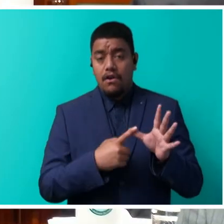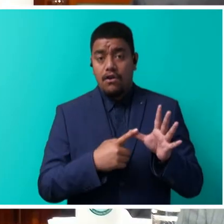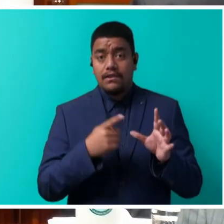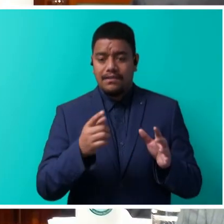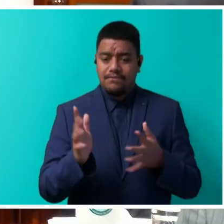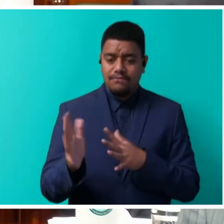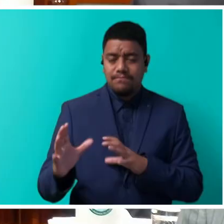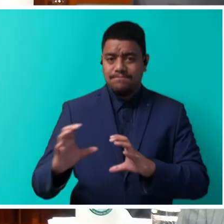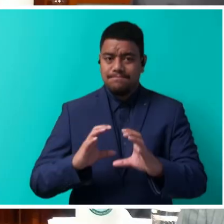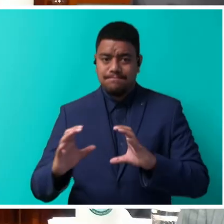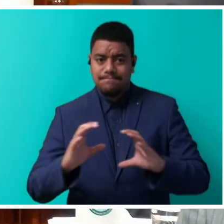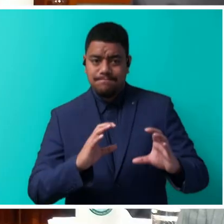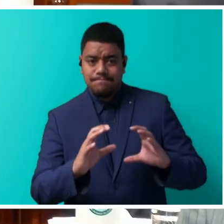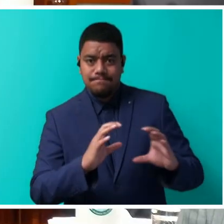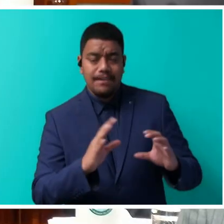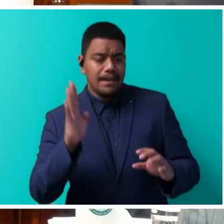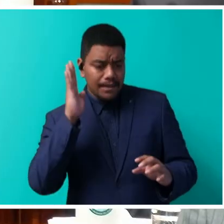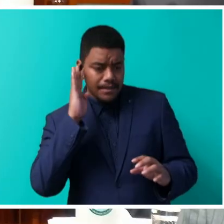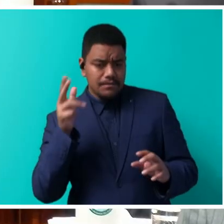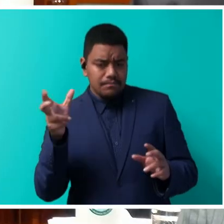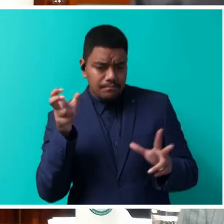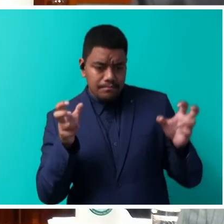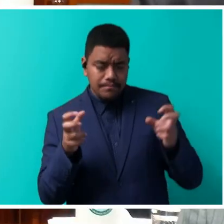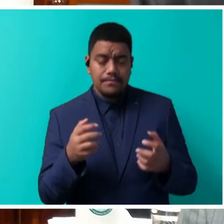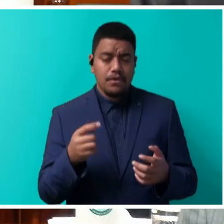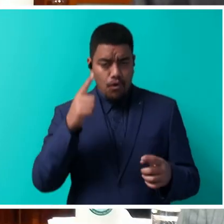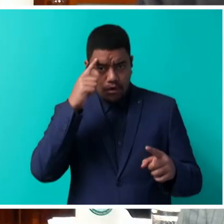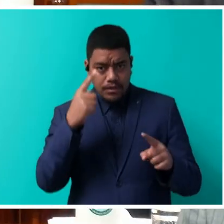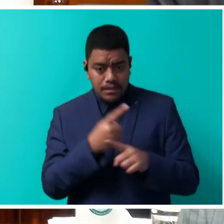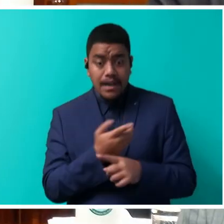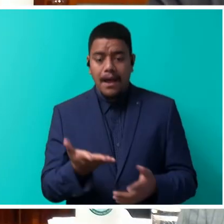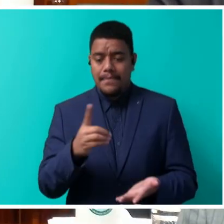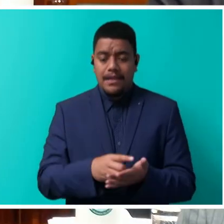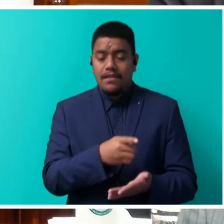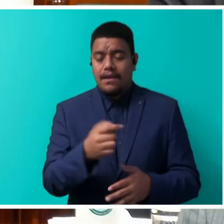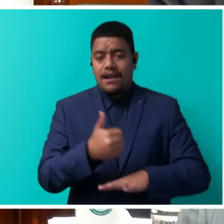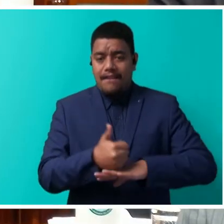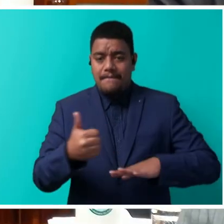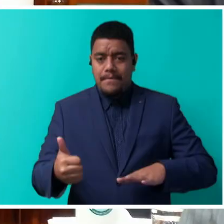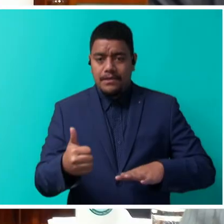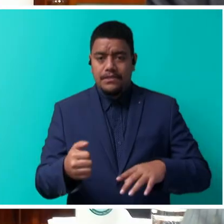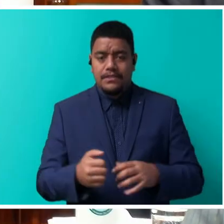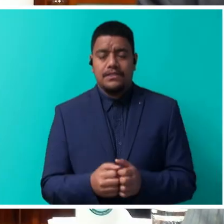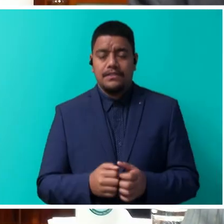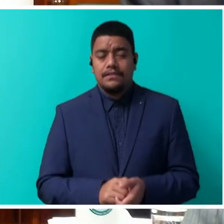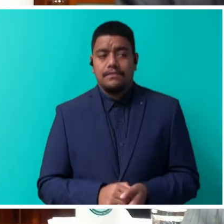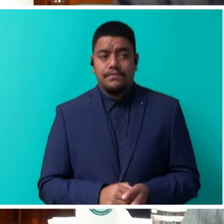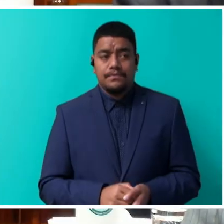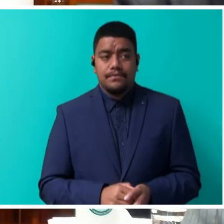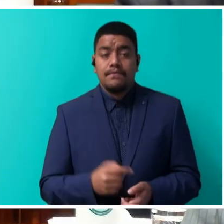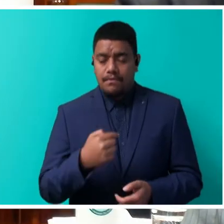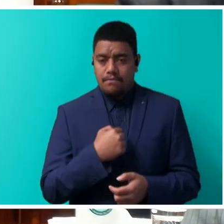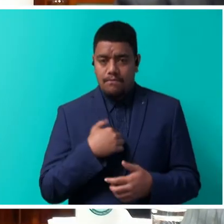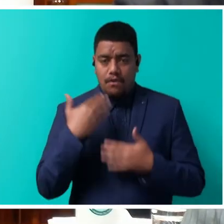Talanoa sessions, listening to their concerns and updating them on government initiatives. It was an honor to